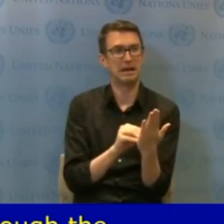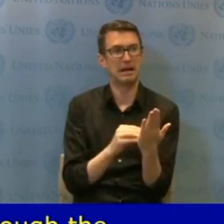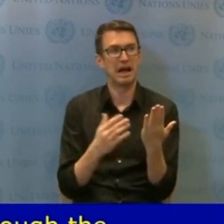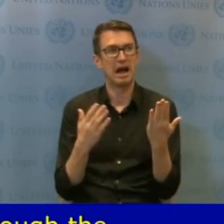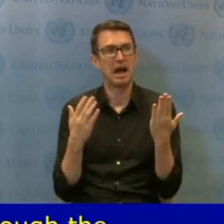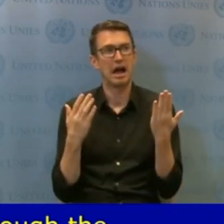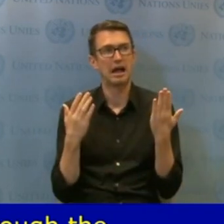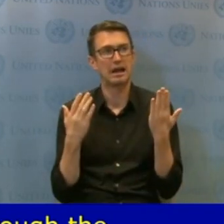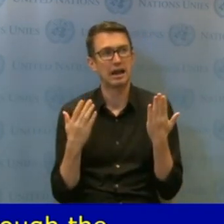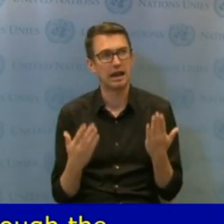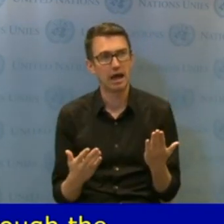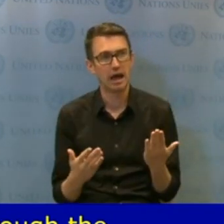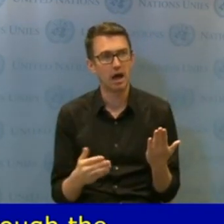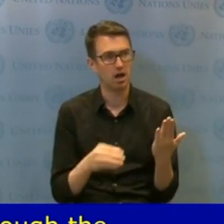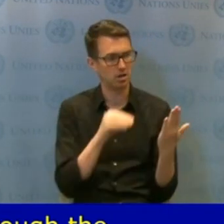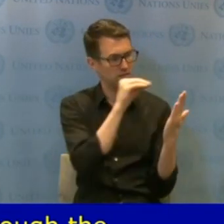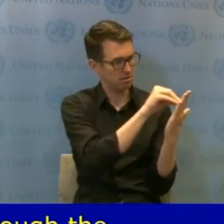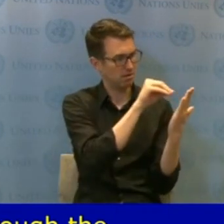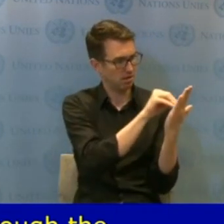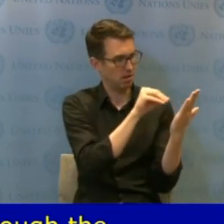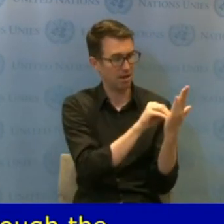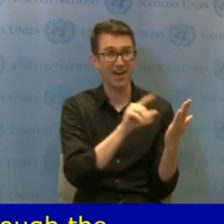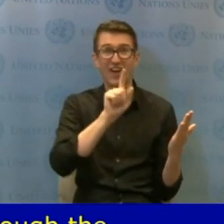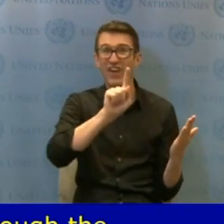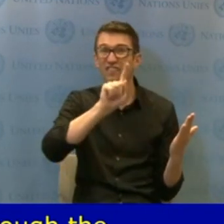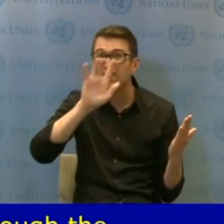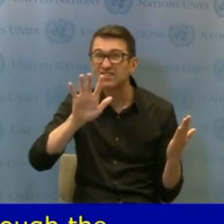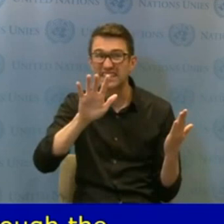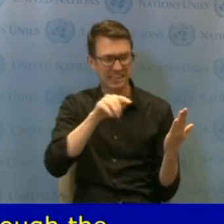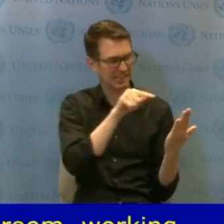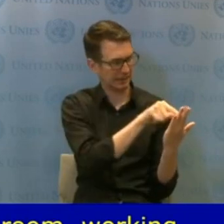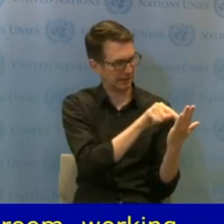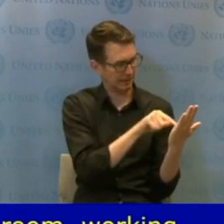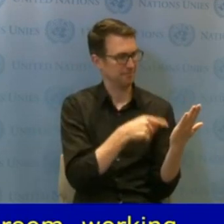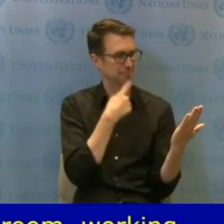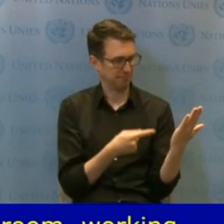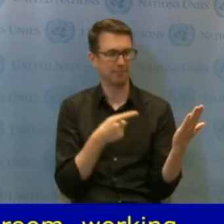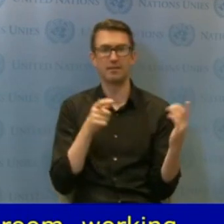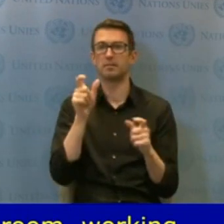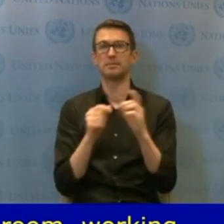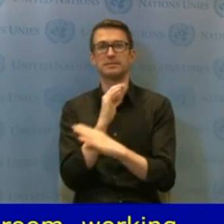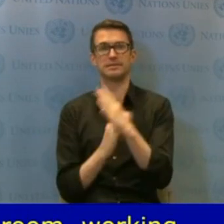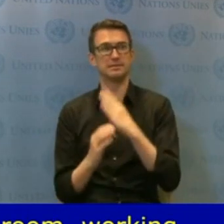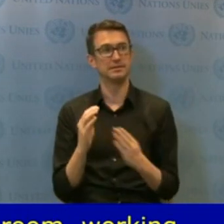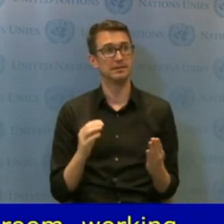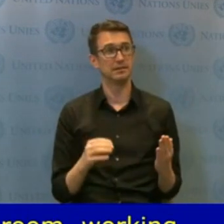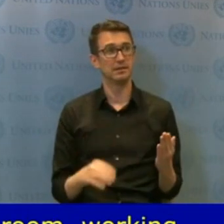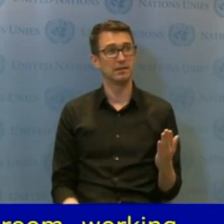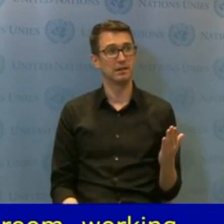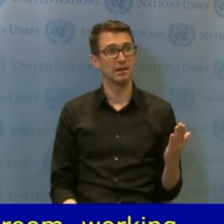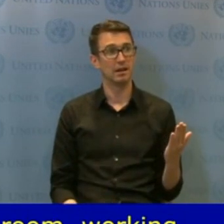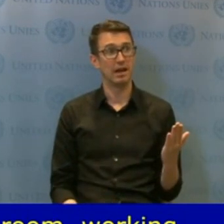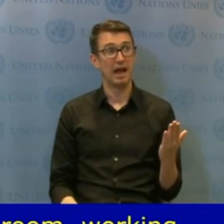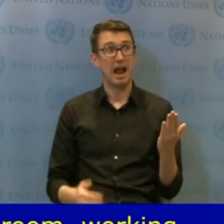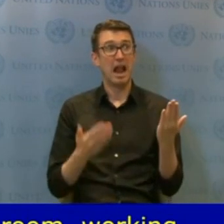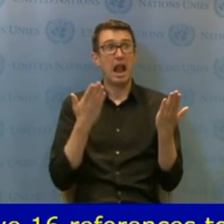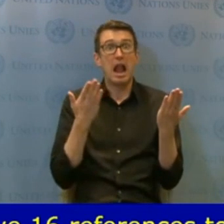to people with disabilities, but more importantly, a stand-alone paragraph, which